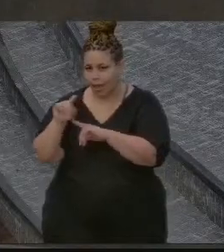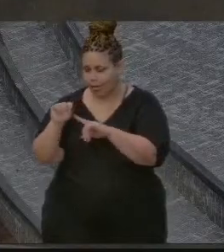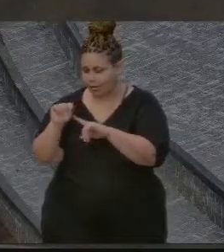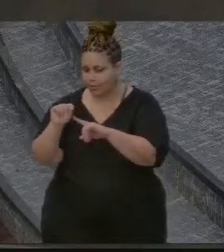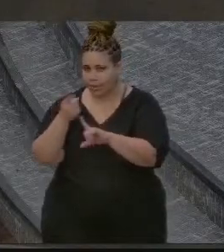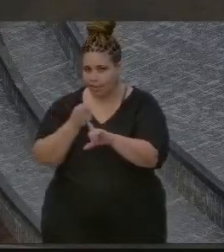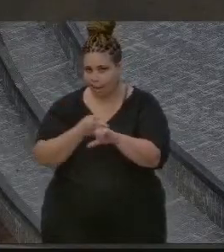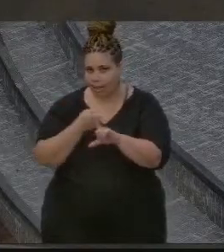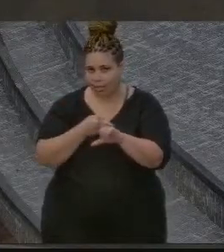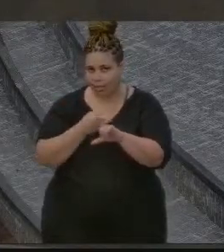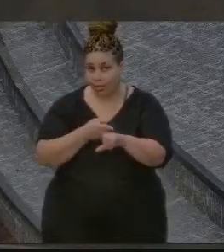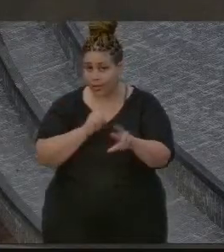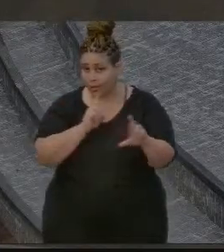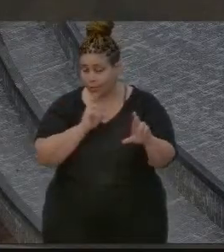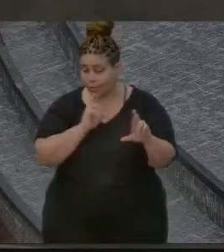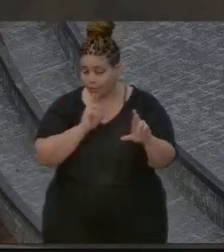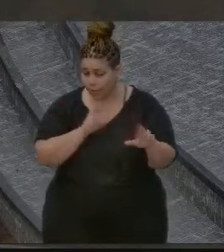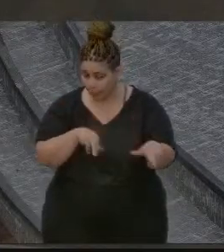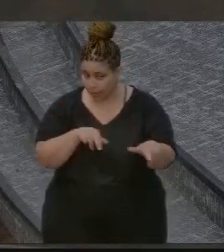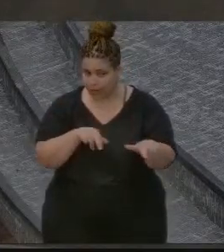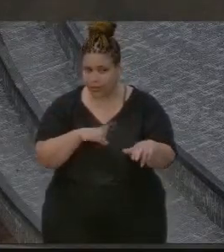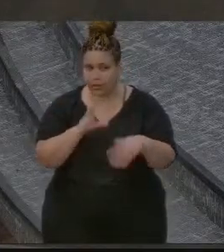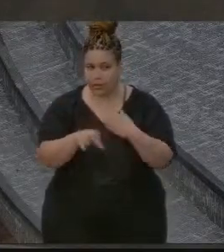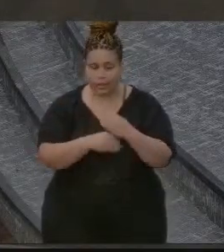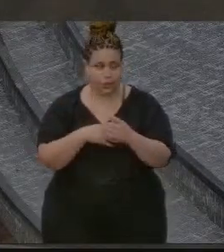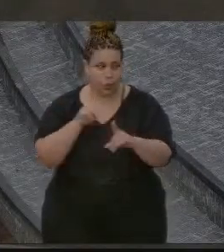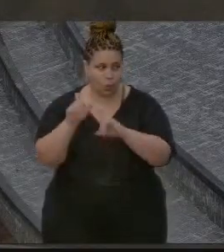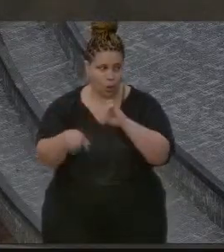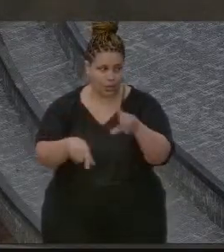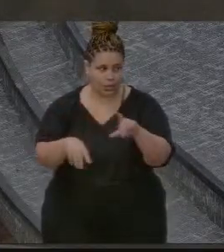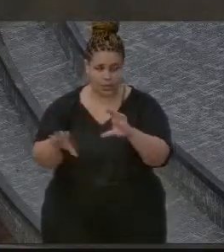Any additional questions or conversation?